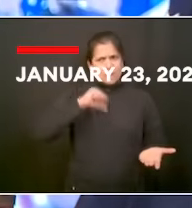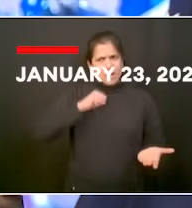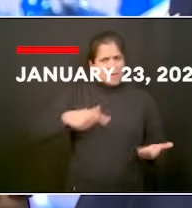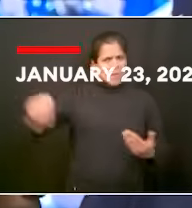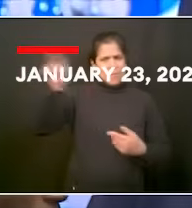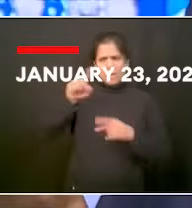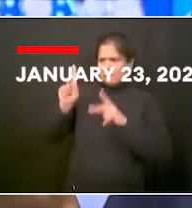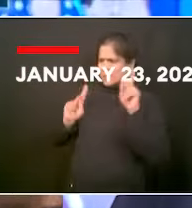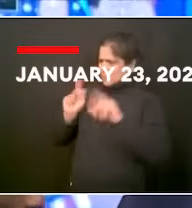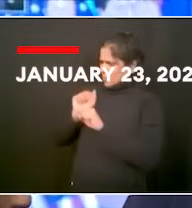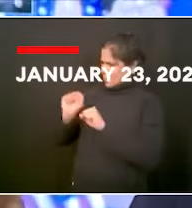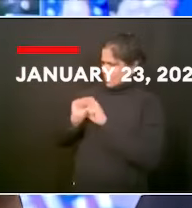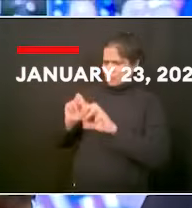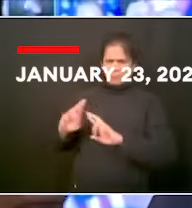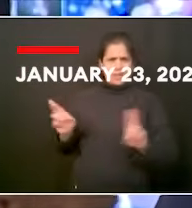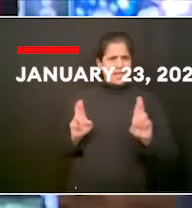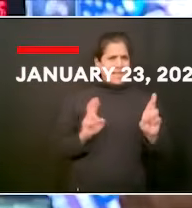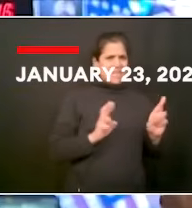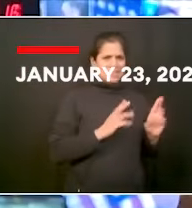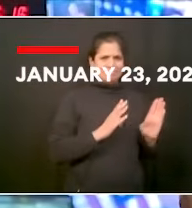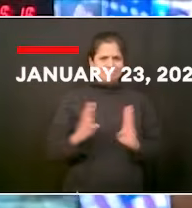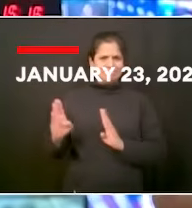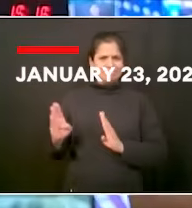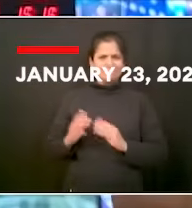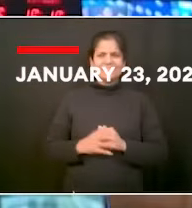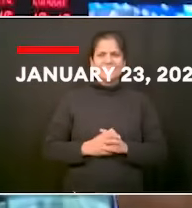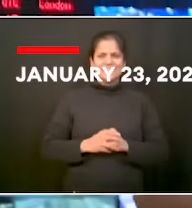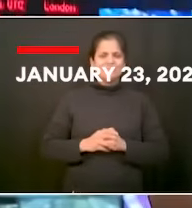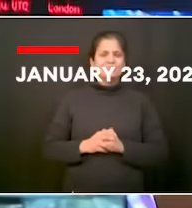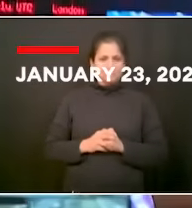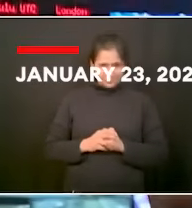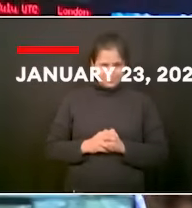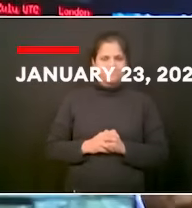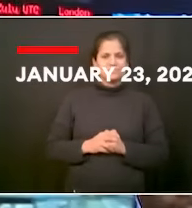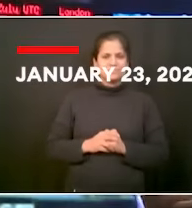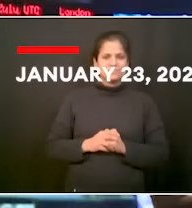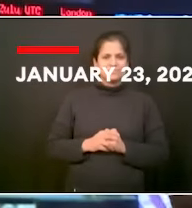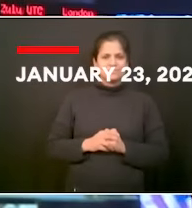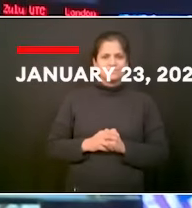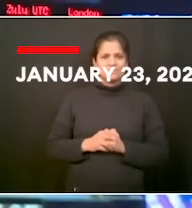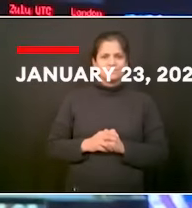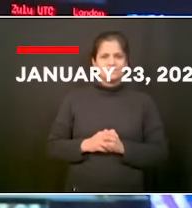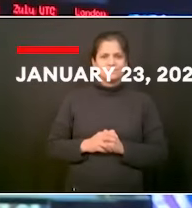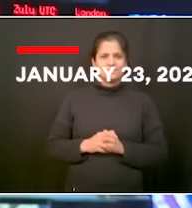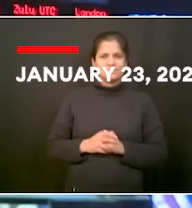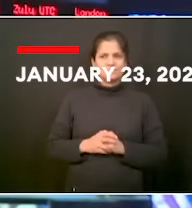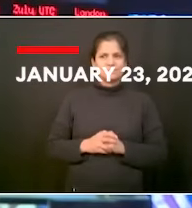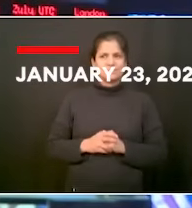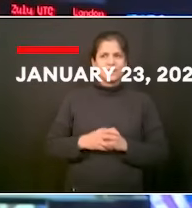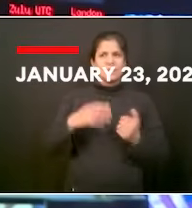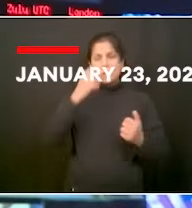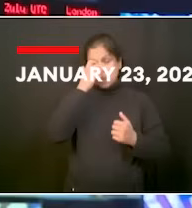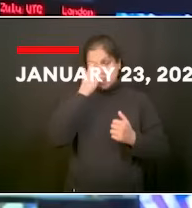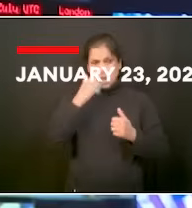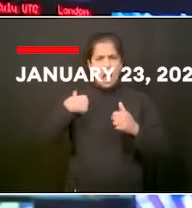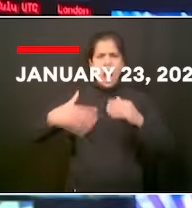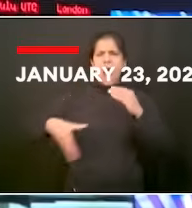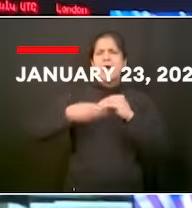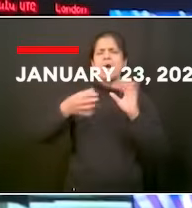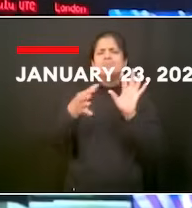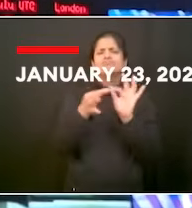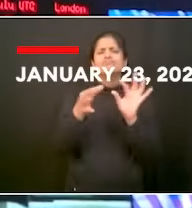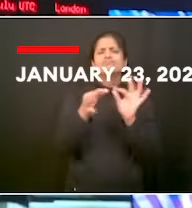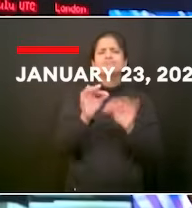if you want to add anything. Sure. Yeah. Thank you, Mr. Mayor. As the mayor was saying, I think a big concern is what people do with their